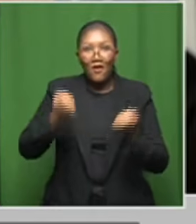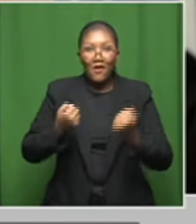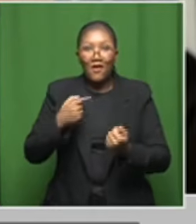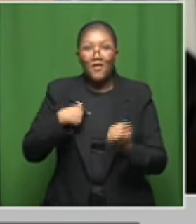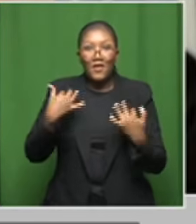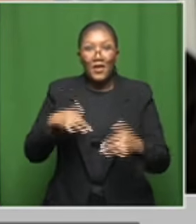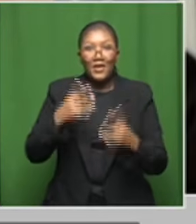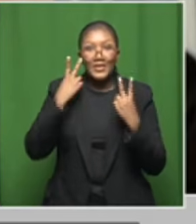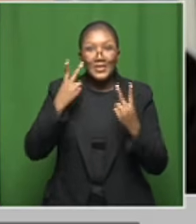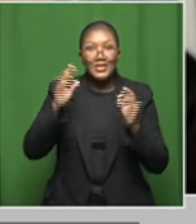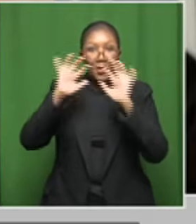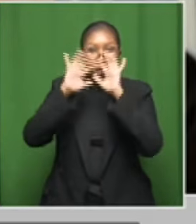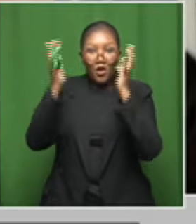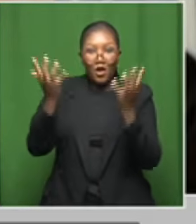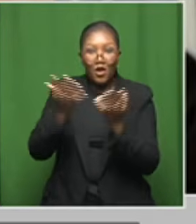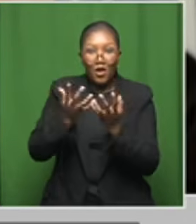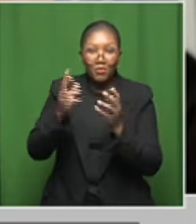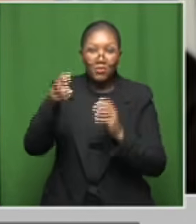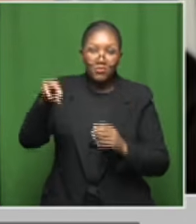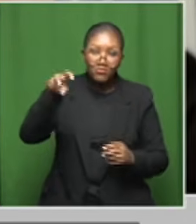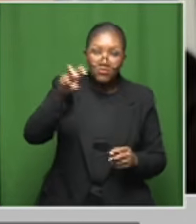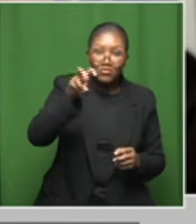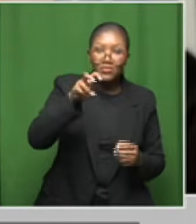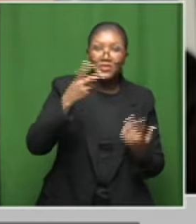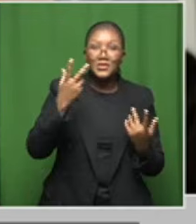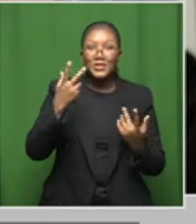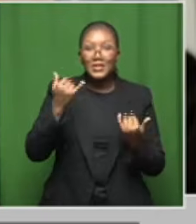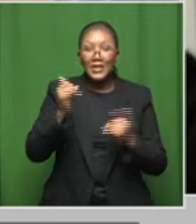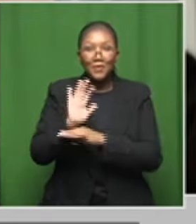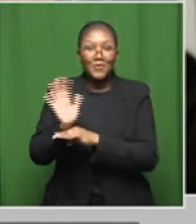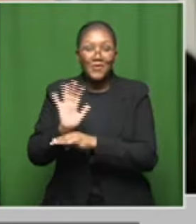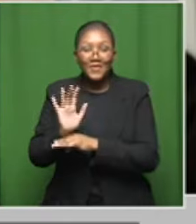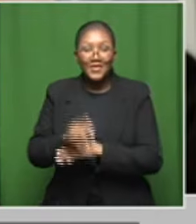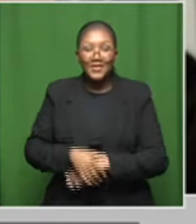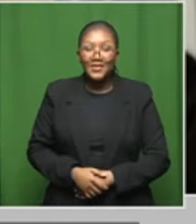a global movement now? It's also on record through this documentary.